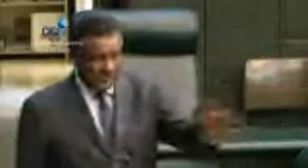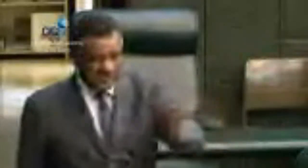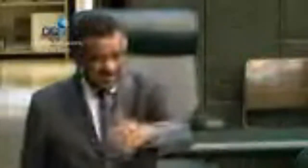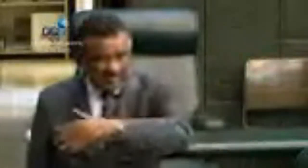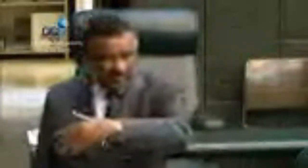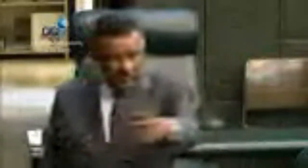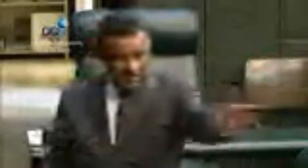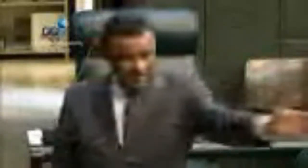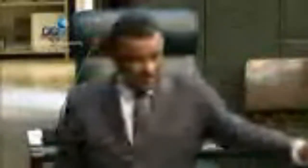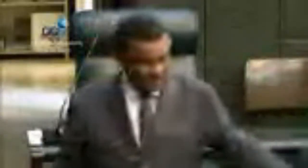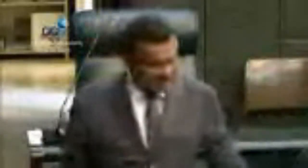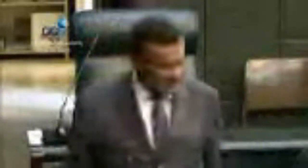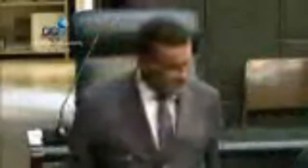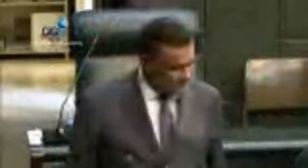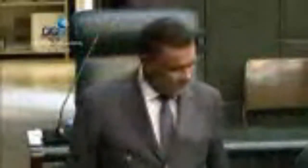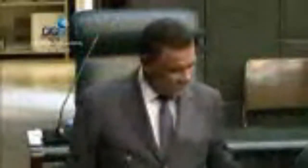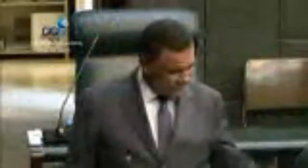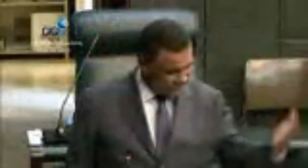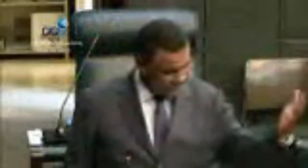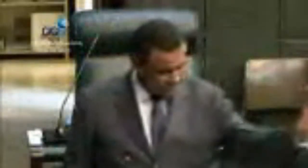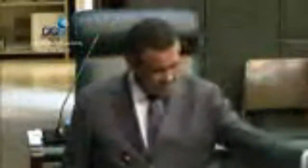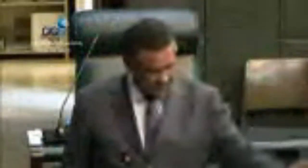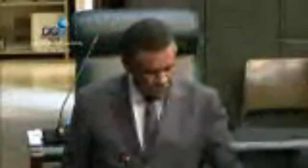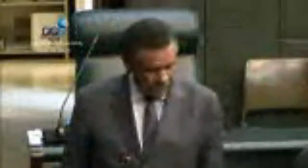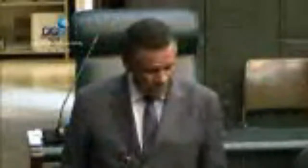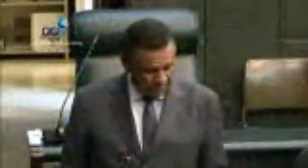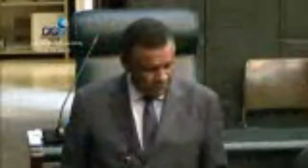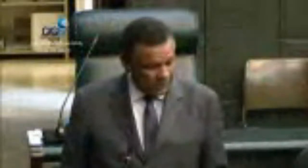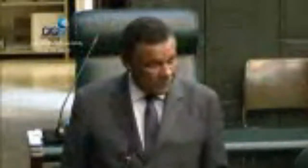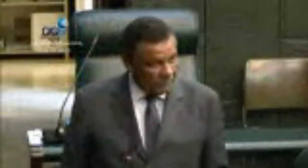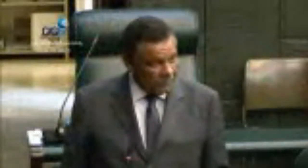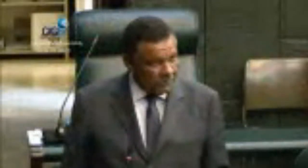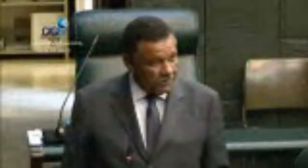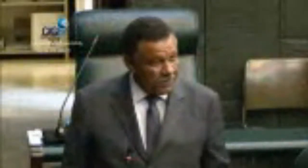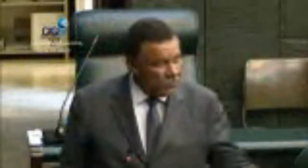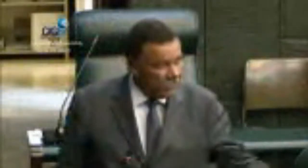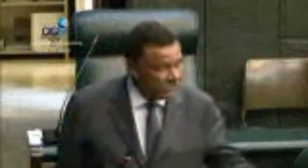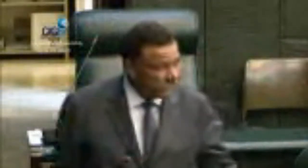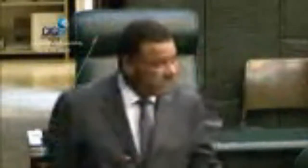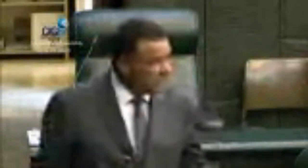is confusing them. There are only 60,000 people.